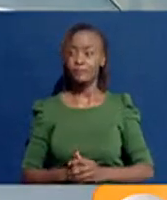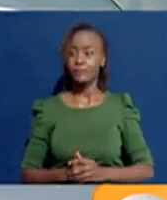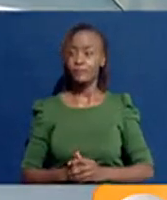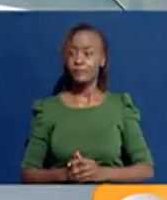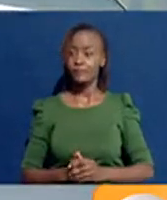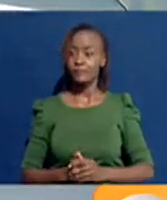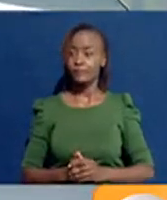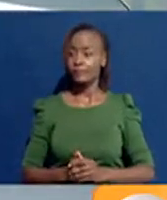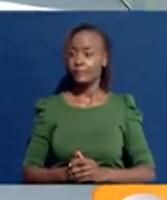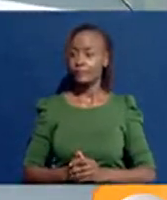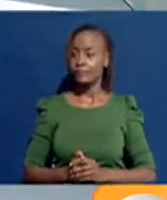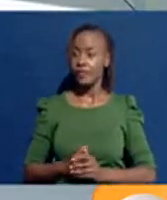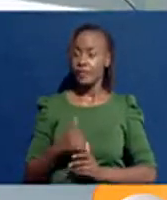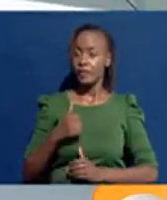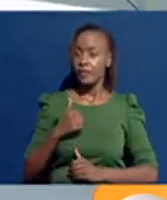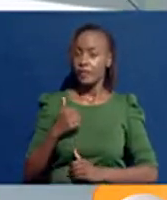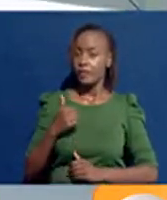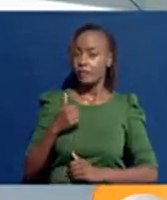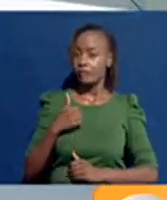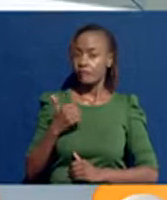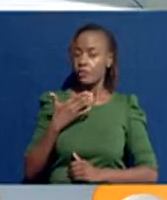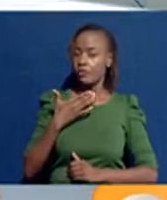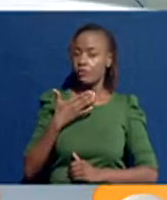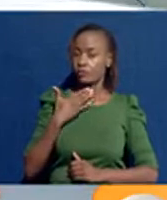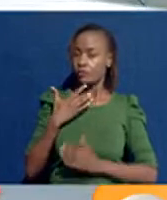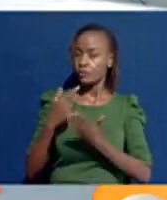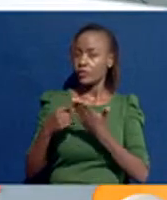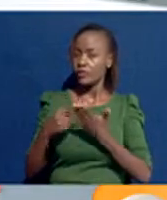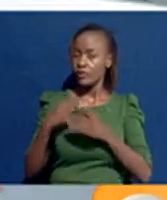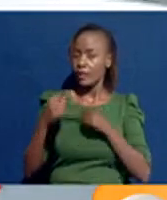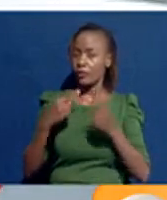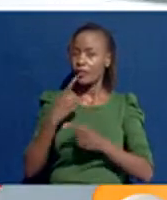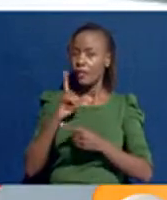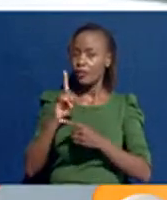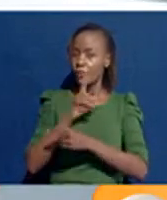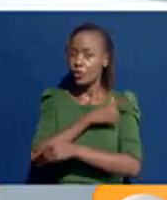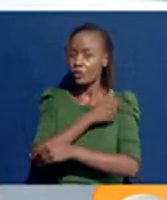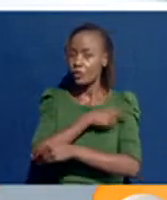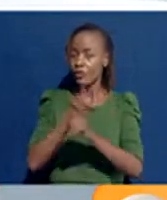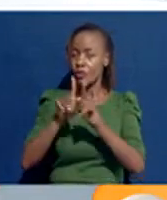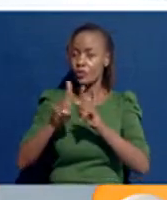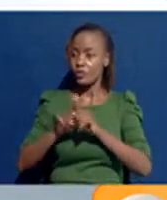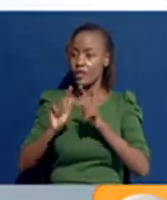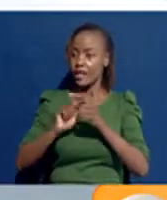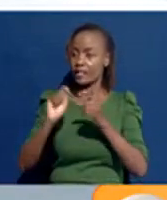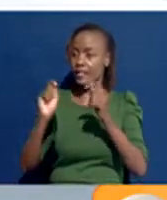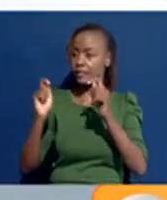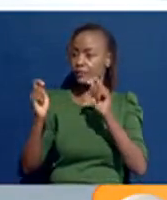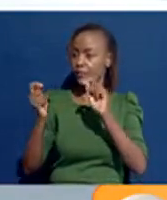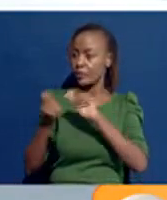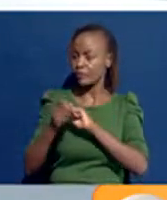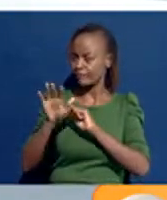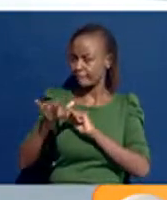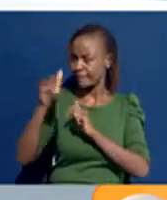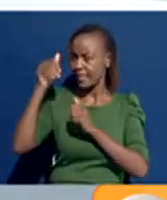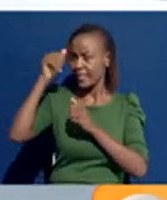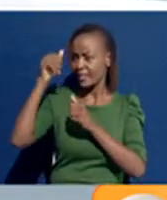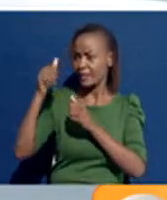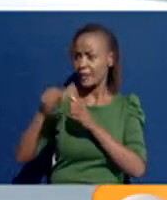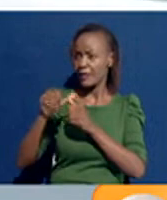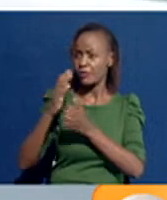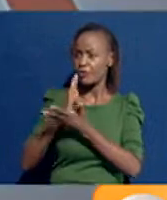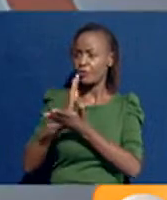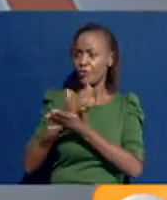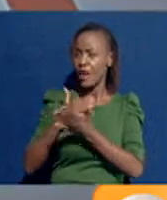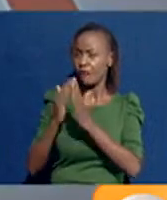mean, I want to start. We'll talk about Nairobi Hospital and the transformation in just a moment. But, you know, there's been a story that has been in the headlines,